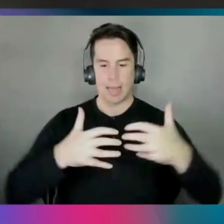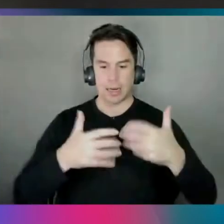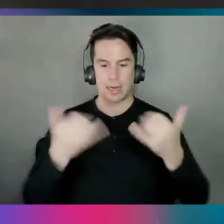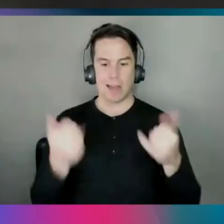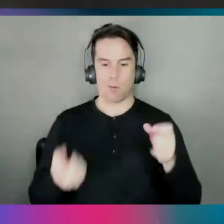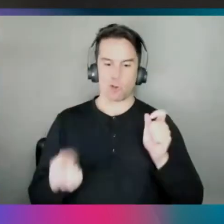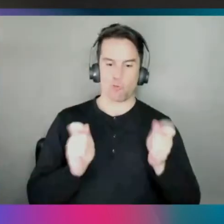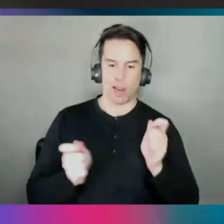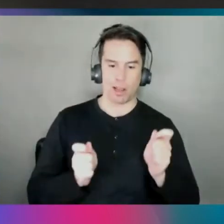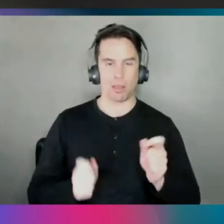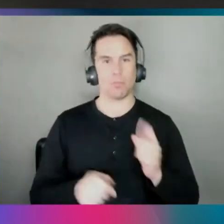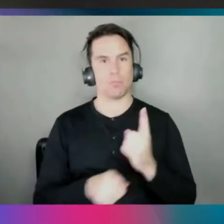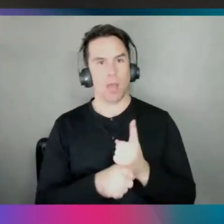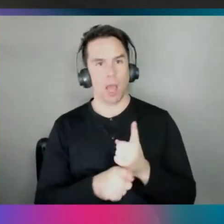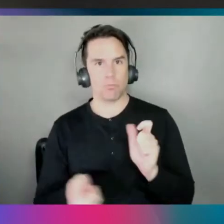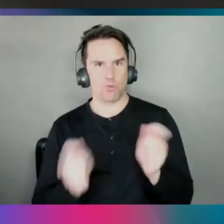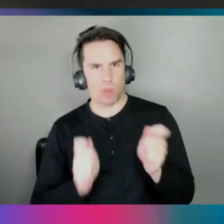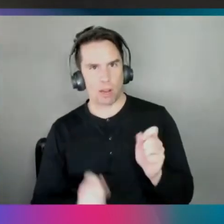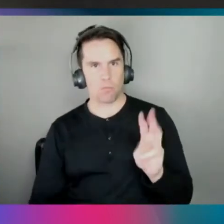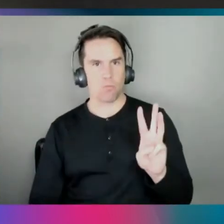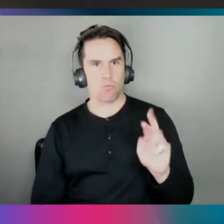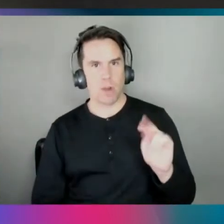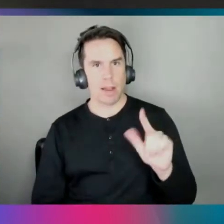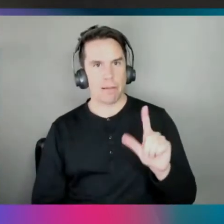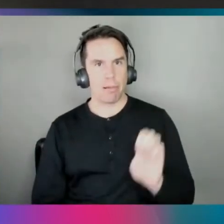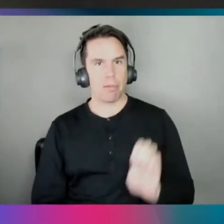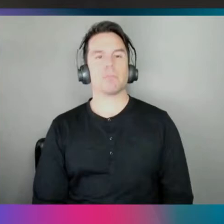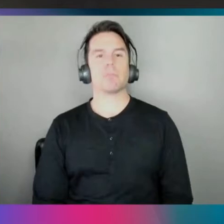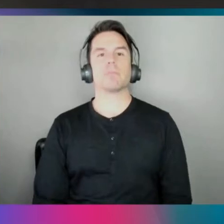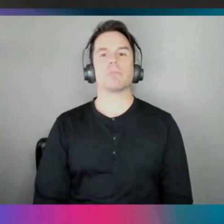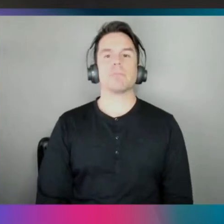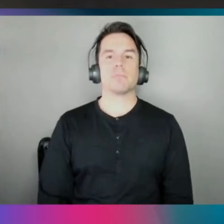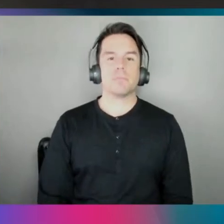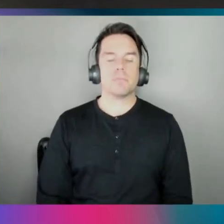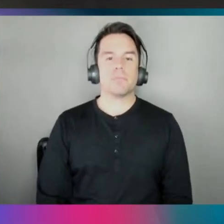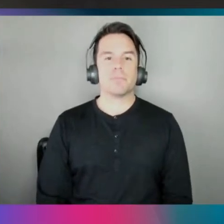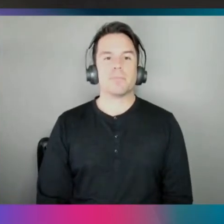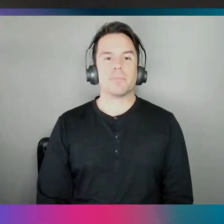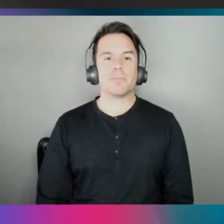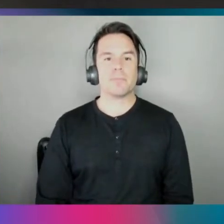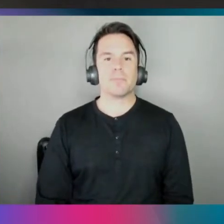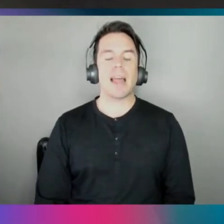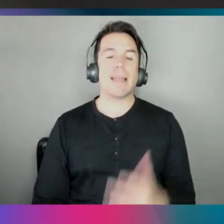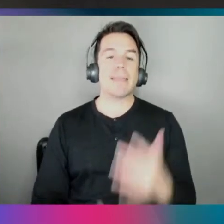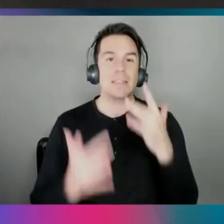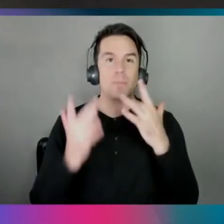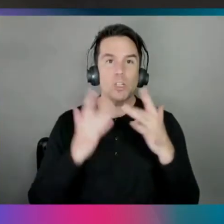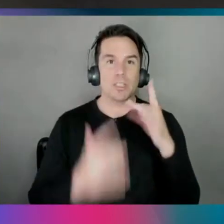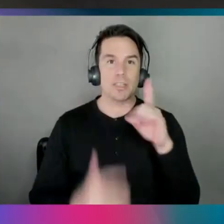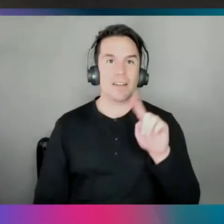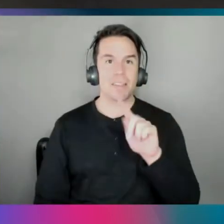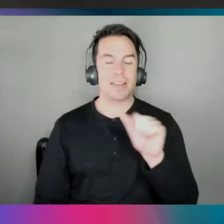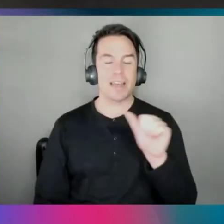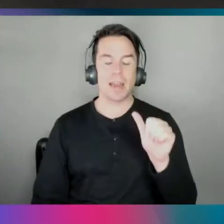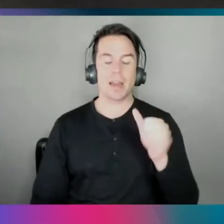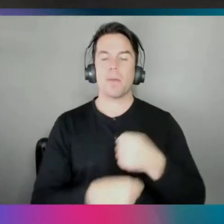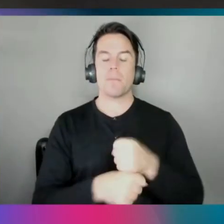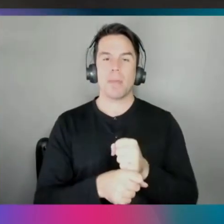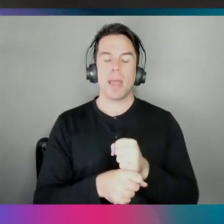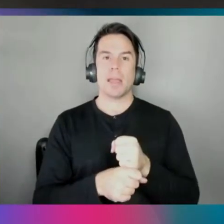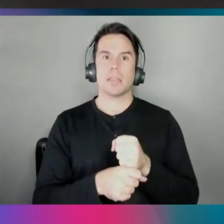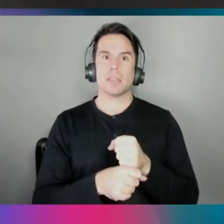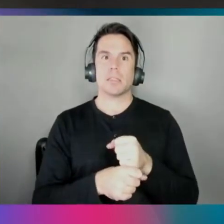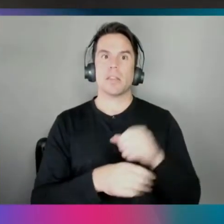And here you can see where it says the sparsity of the data is what makes the factorization machines a good algorithm to choose. Because it